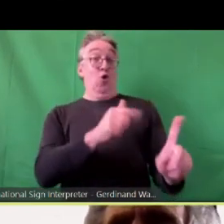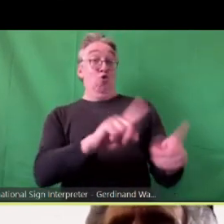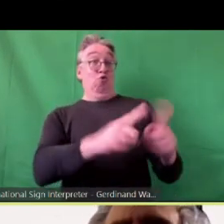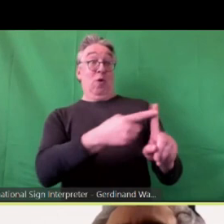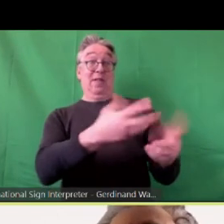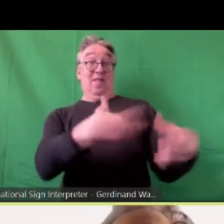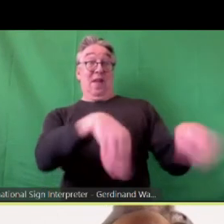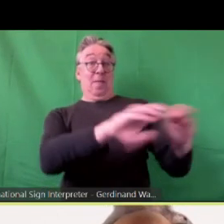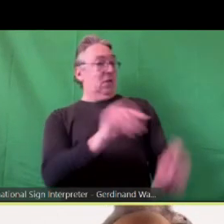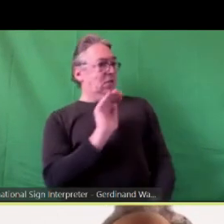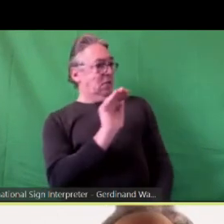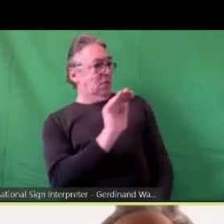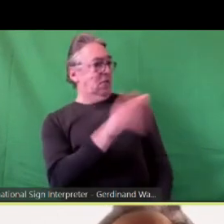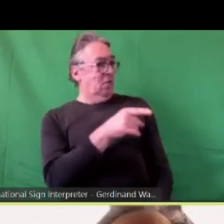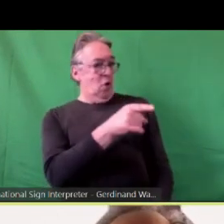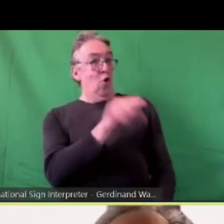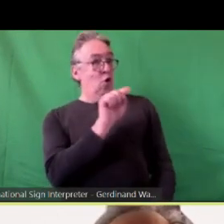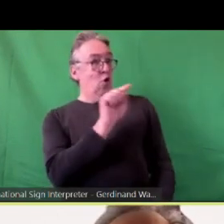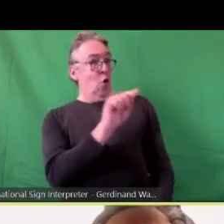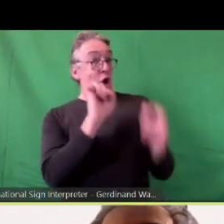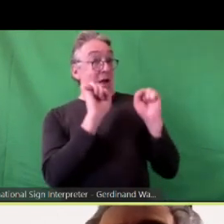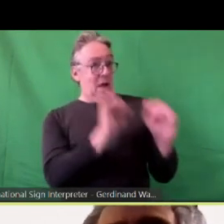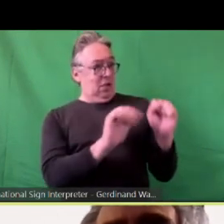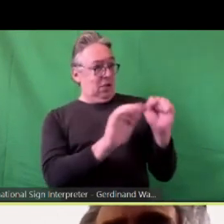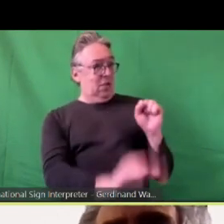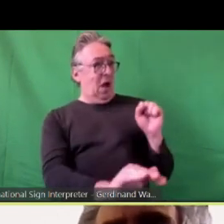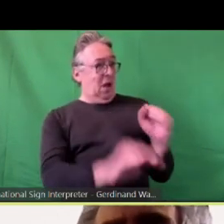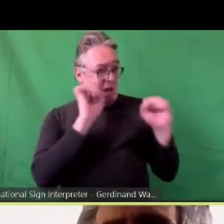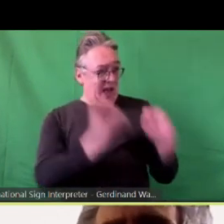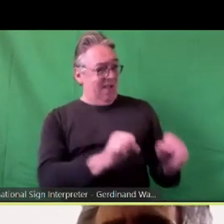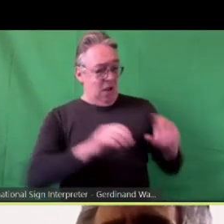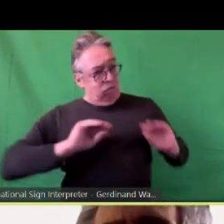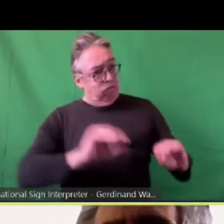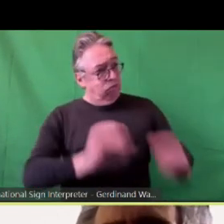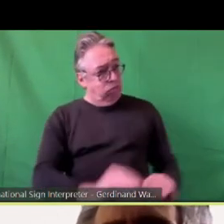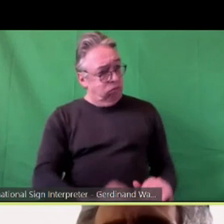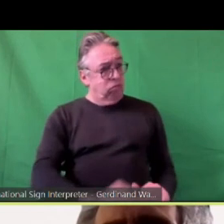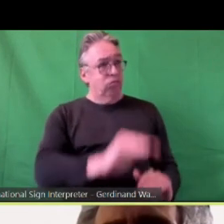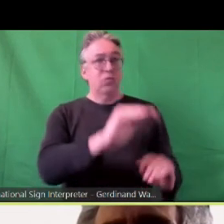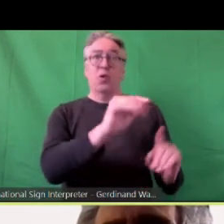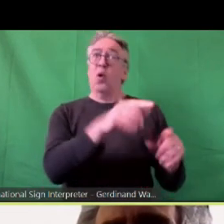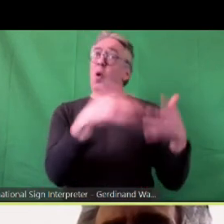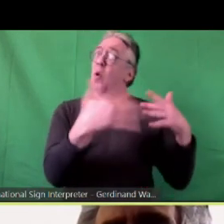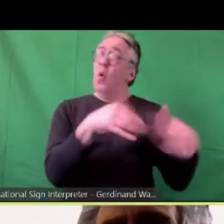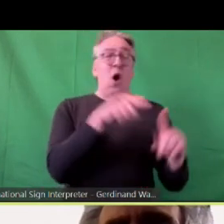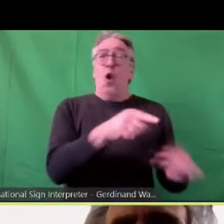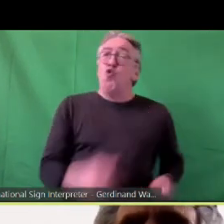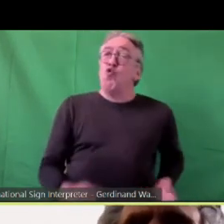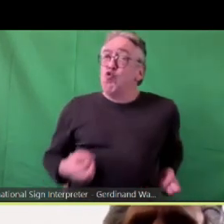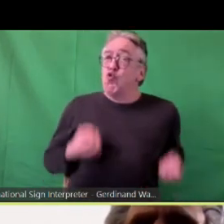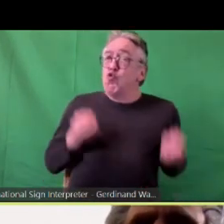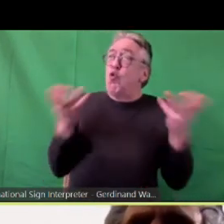actually you could transform this child into somebody who is a net contributor, and